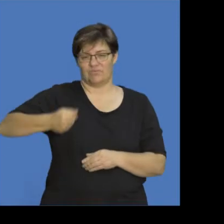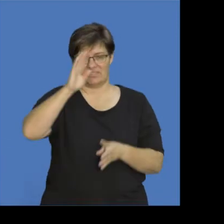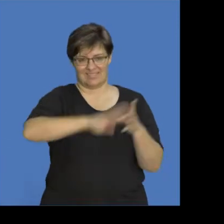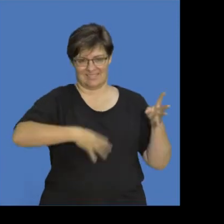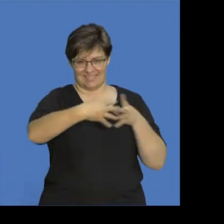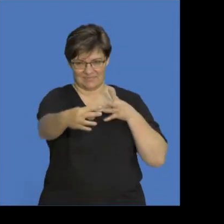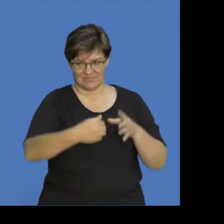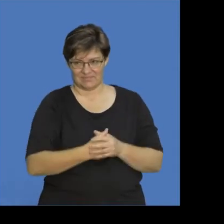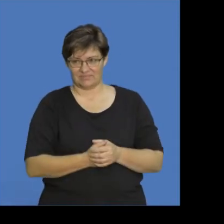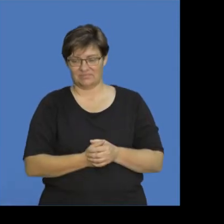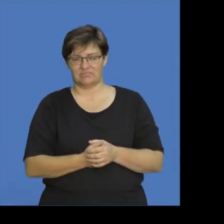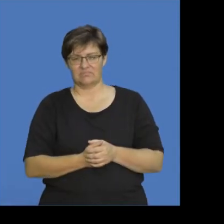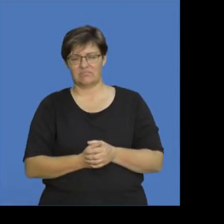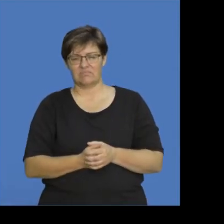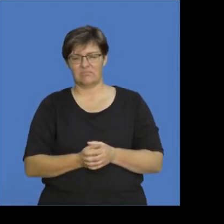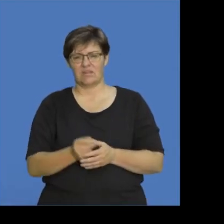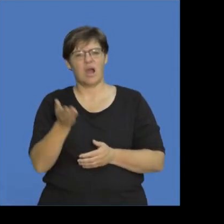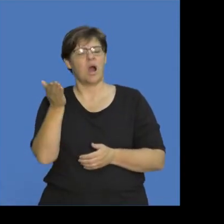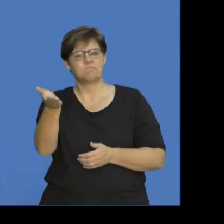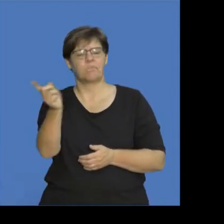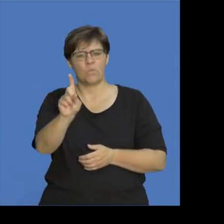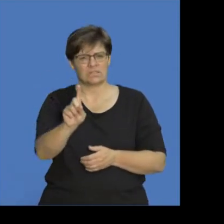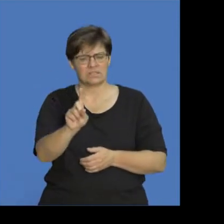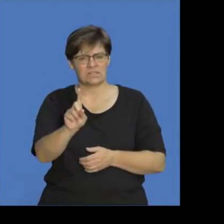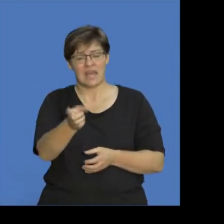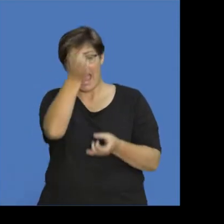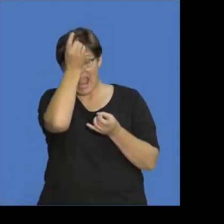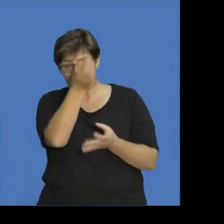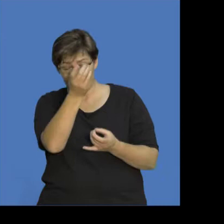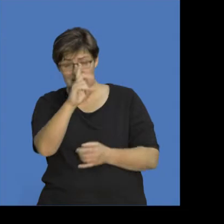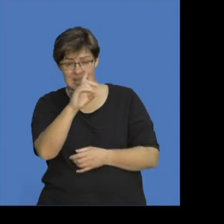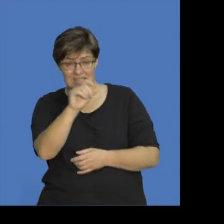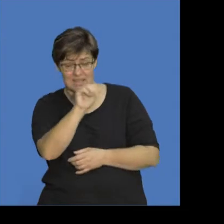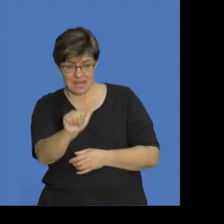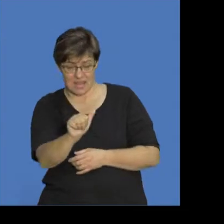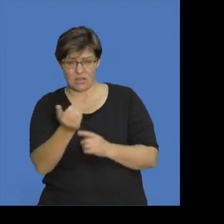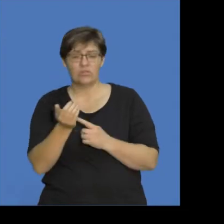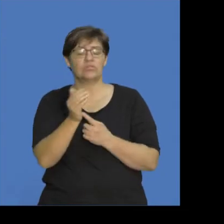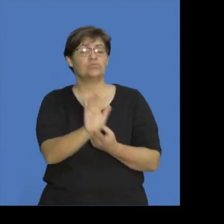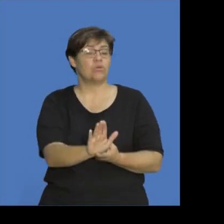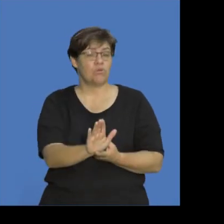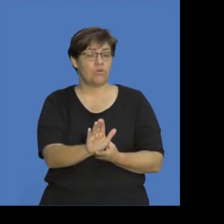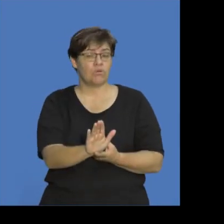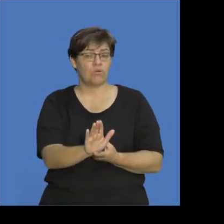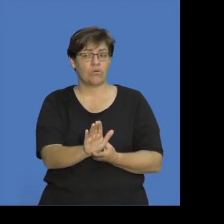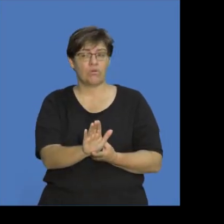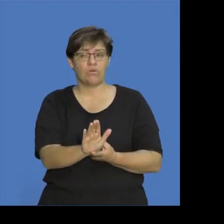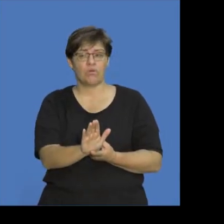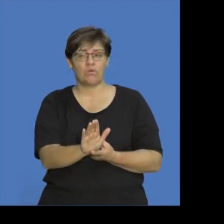table. So what do we have here? The following data shows the number